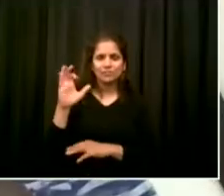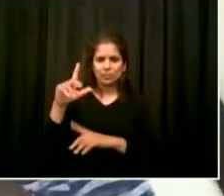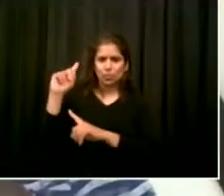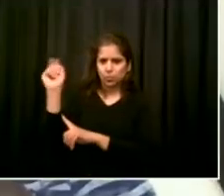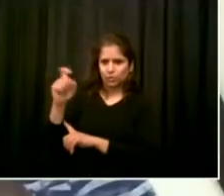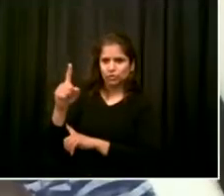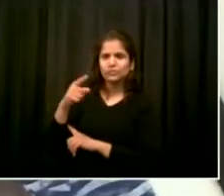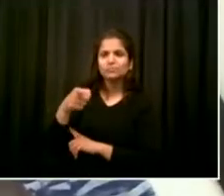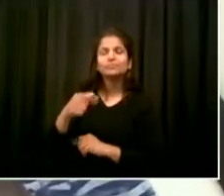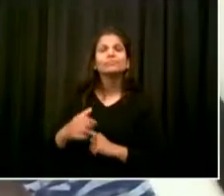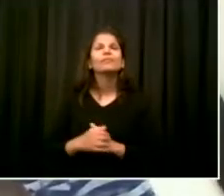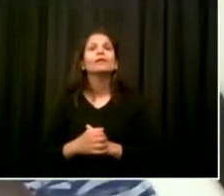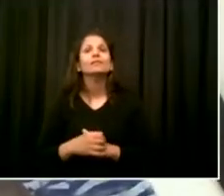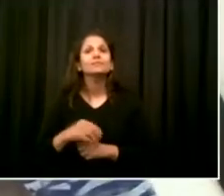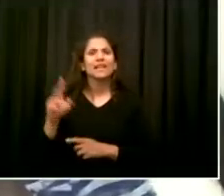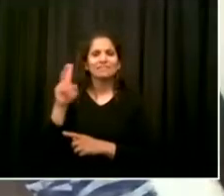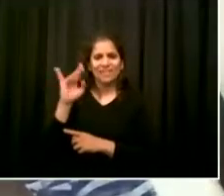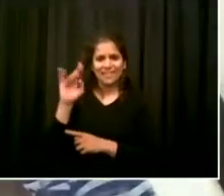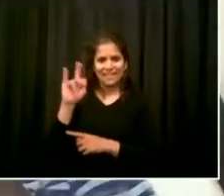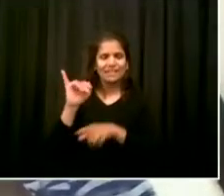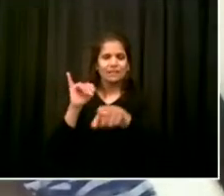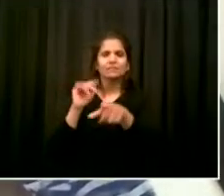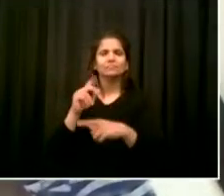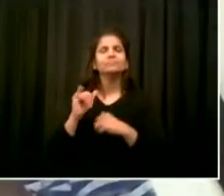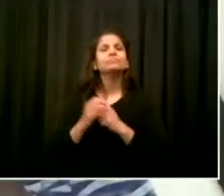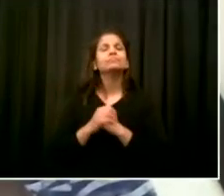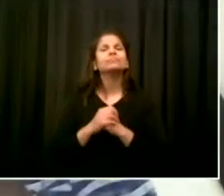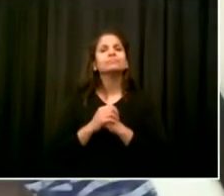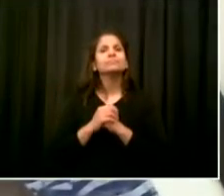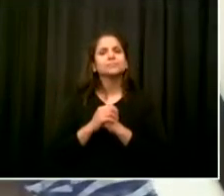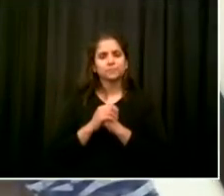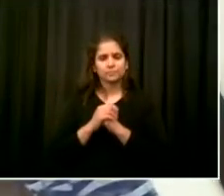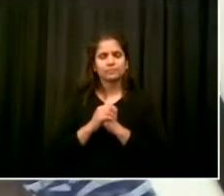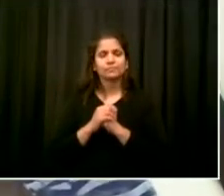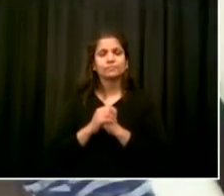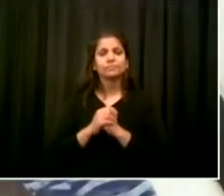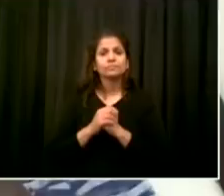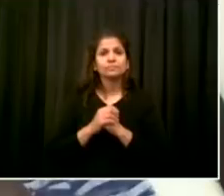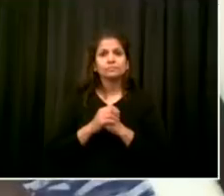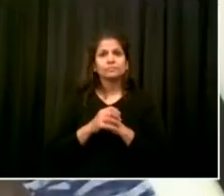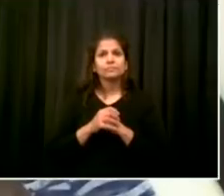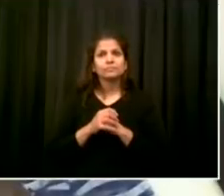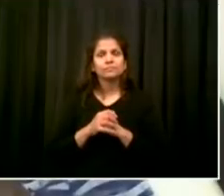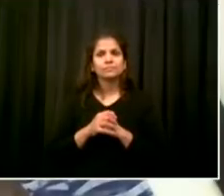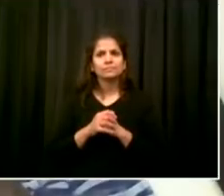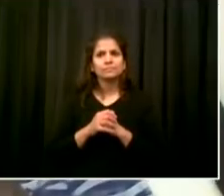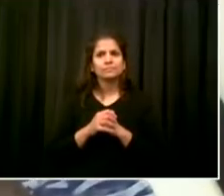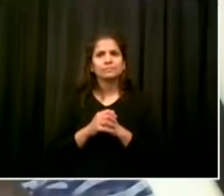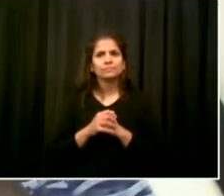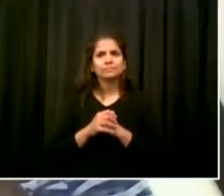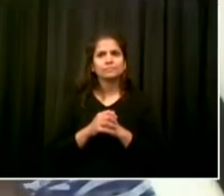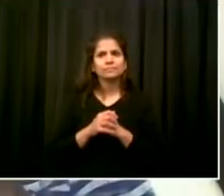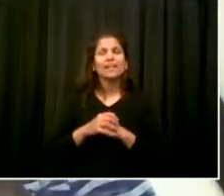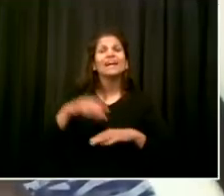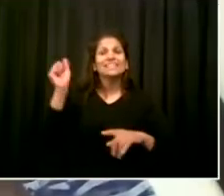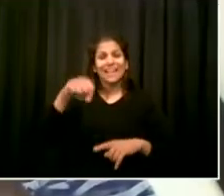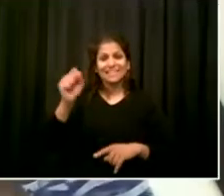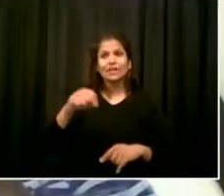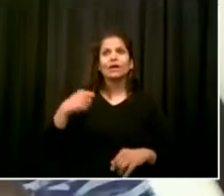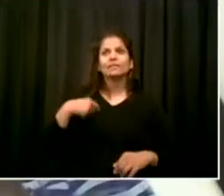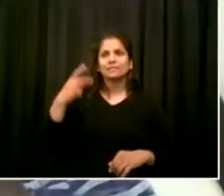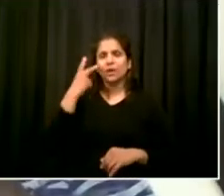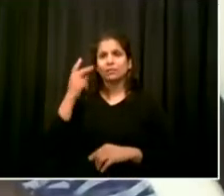the question also that was just asked, I mean, we are seeing upticks in ridership, for example, on